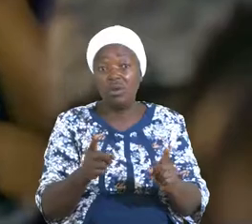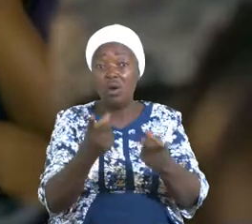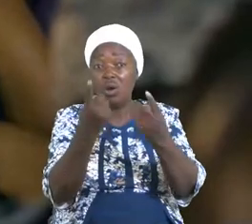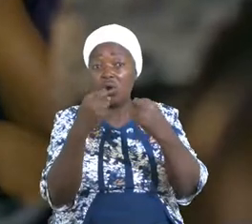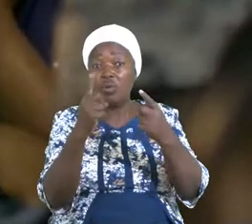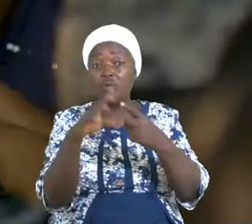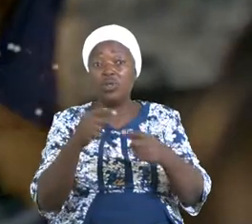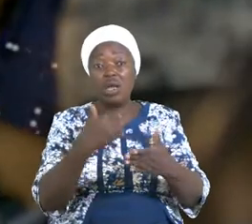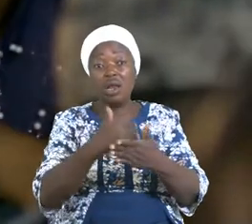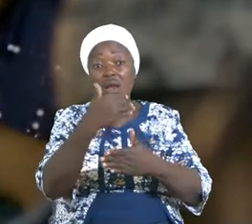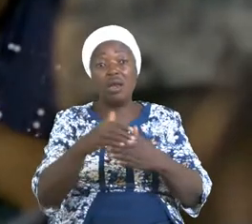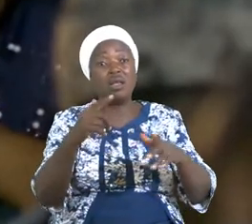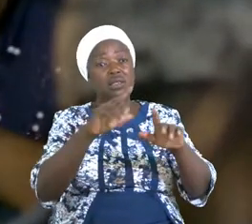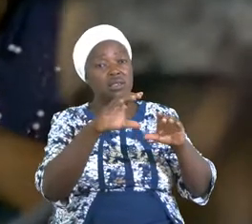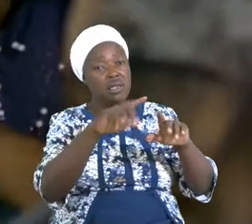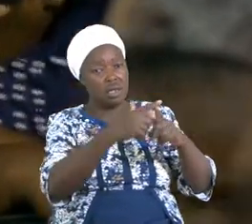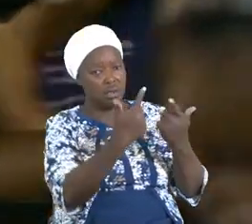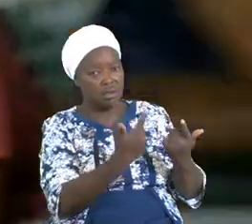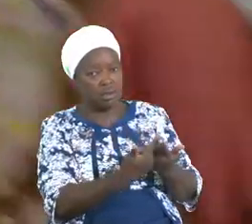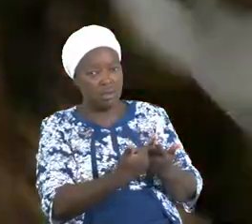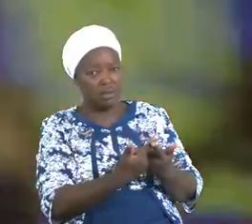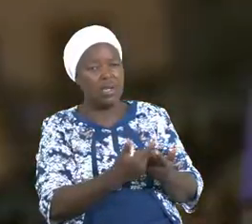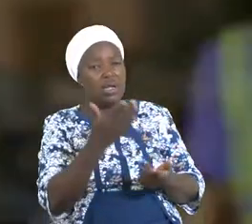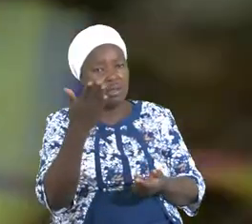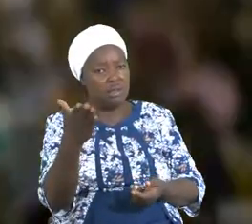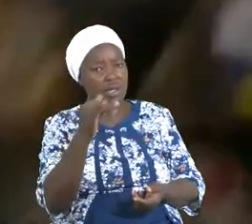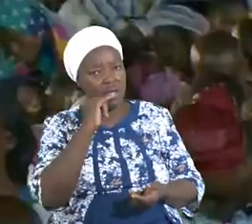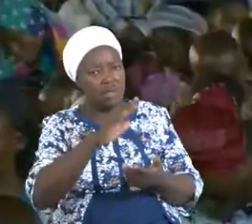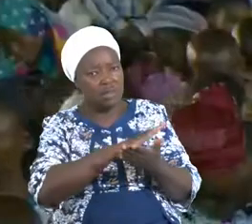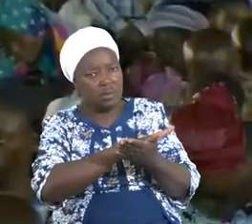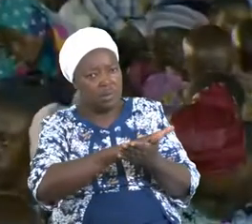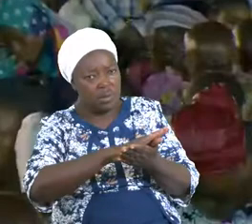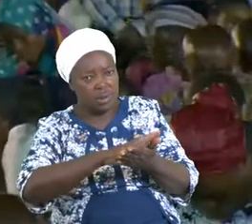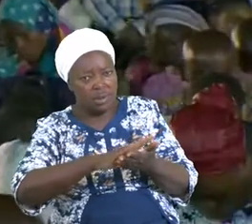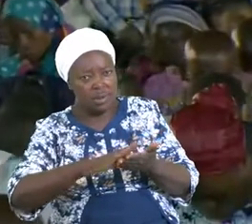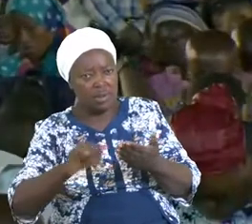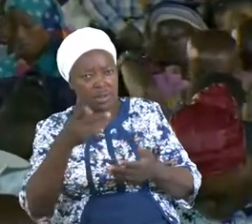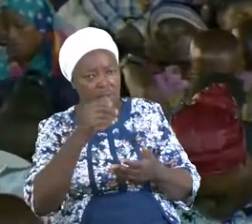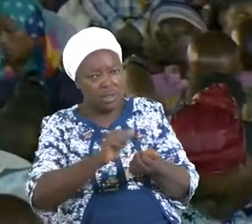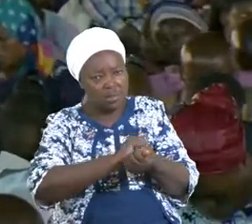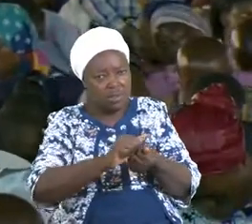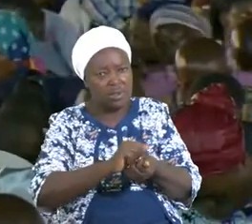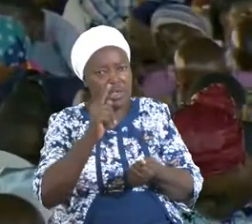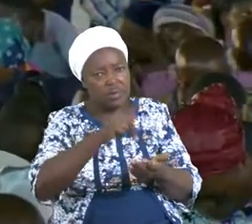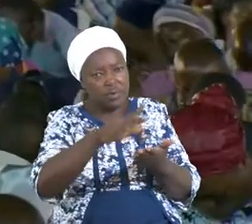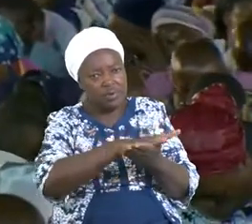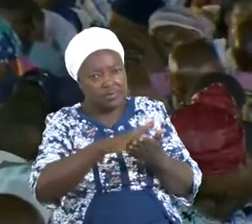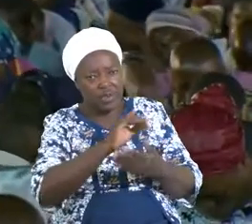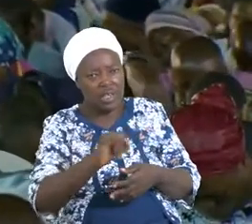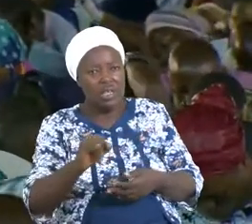class. There's purging, there is purifying, there